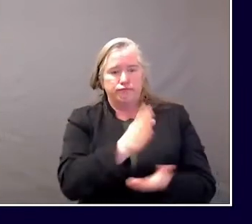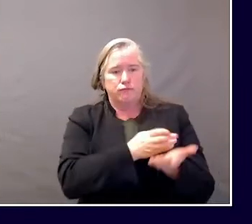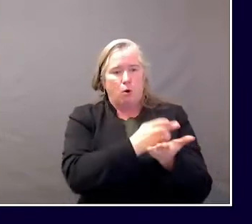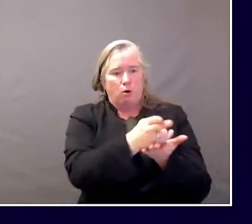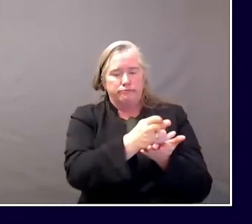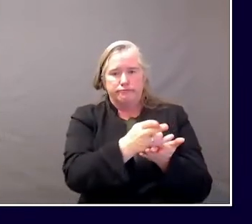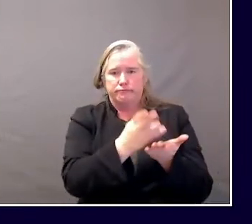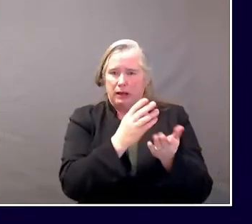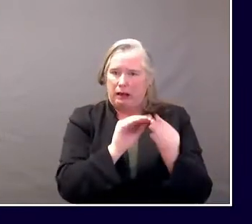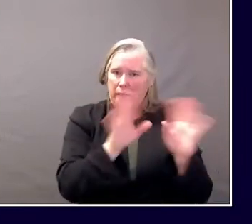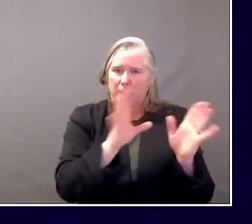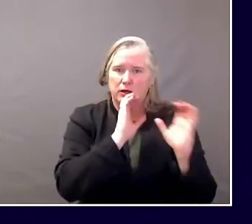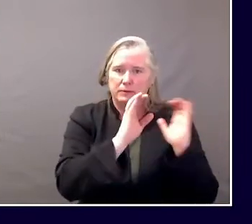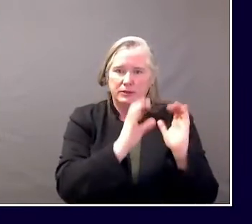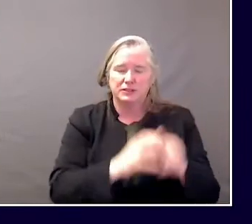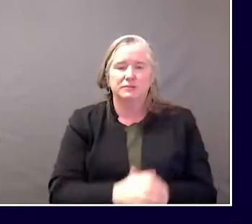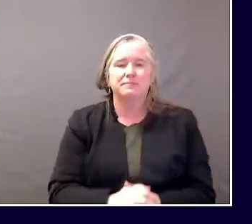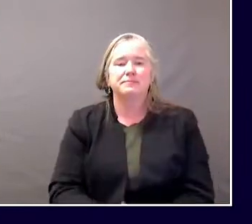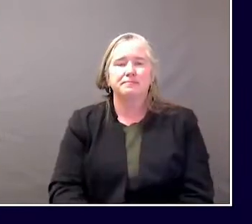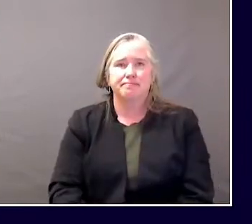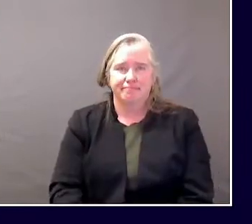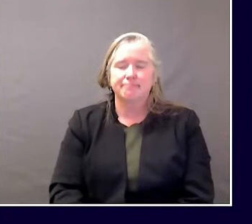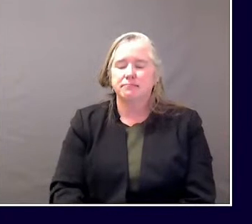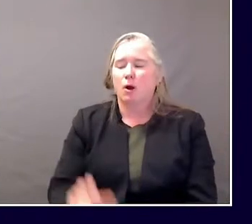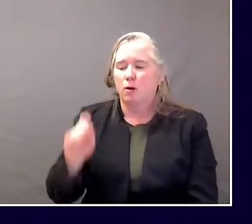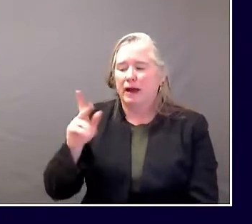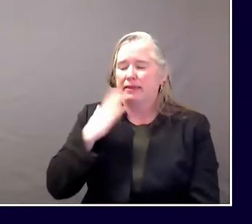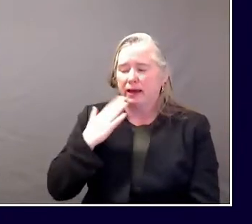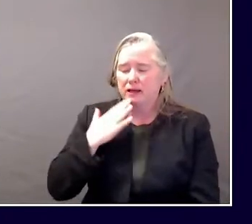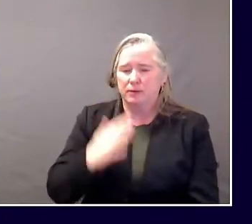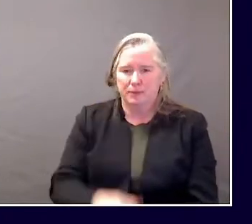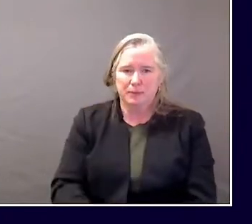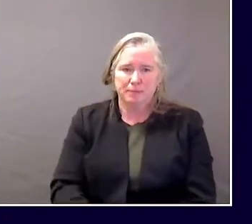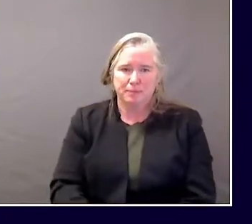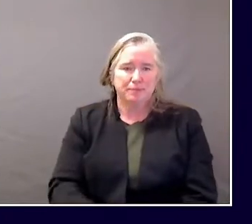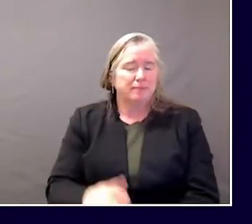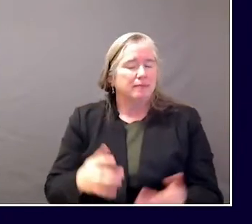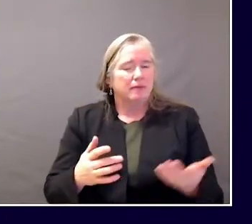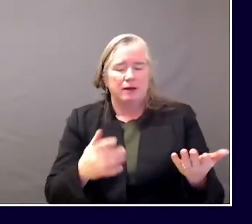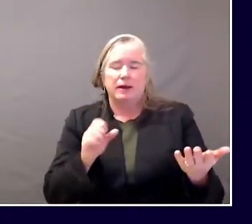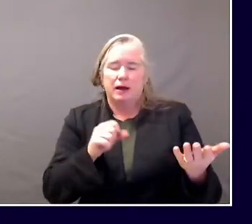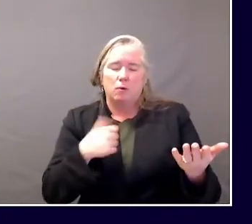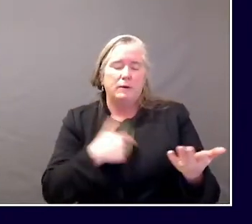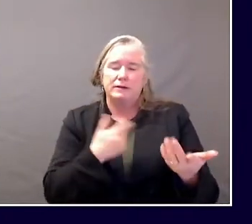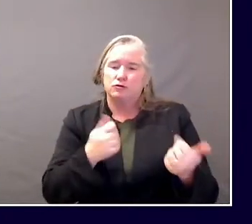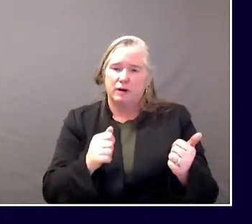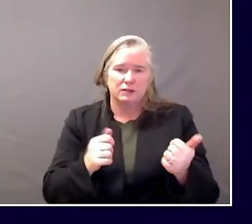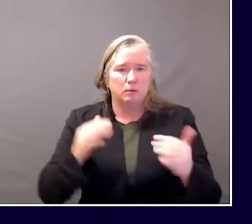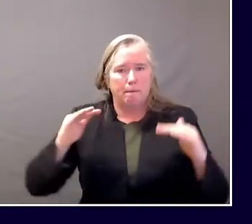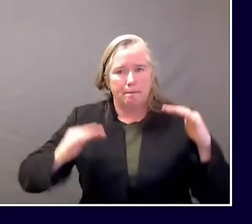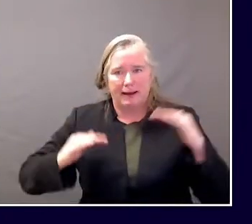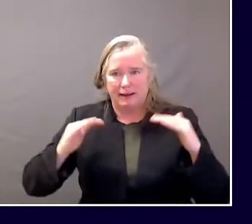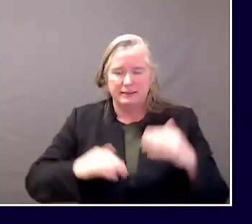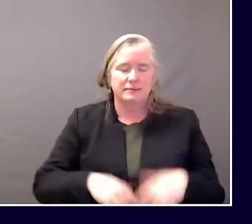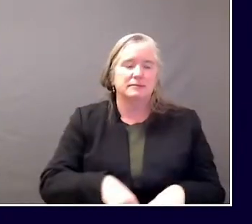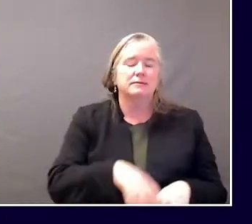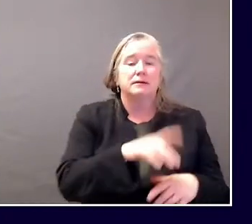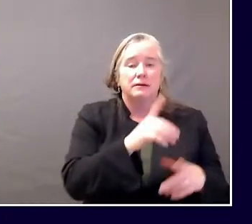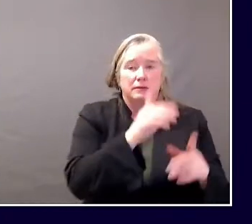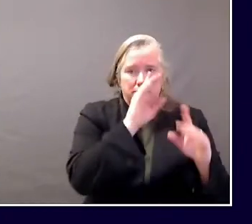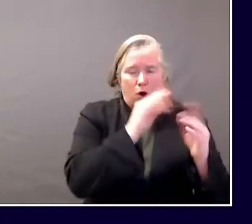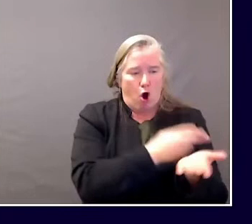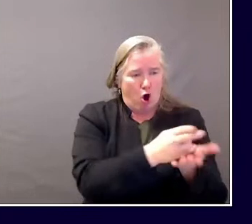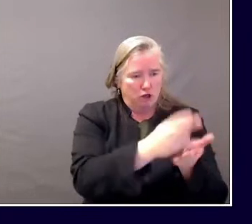it's clearly kind of a high wire act. Yep, we're trying to balance all of those things: transparency, data integrity,